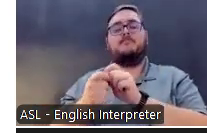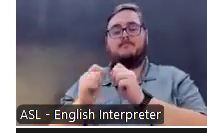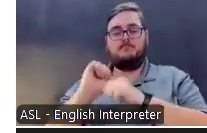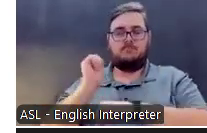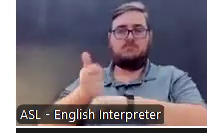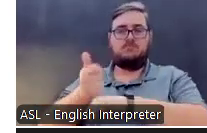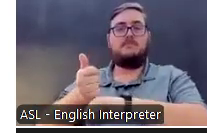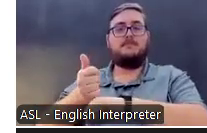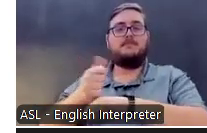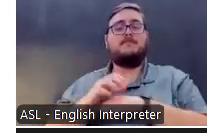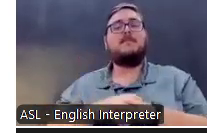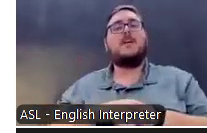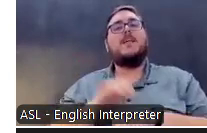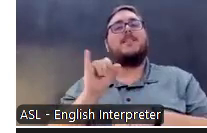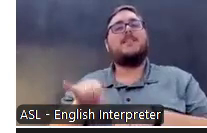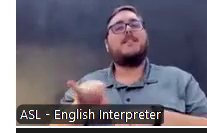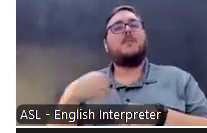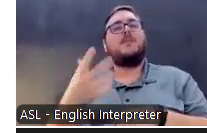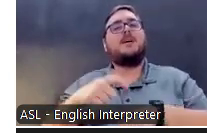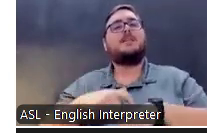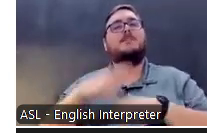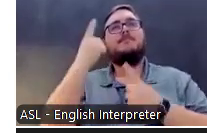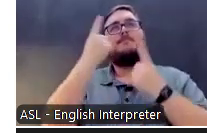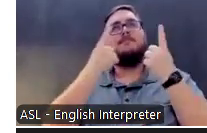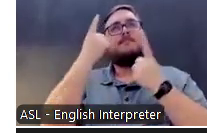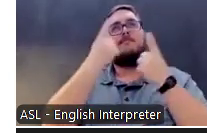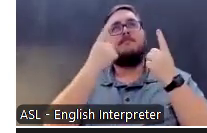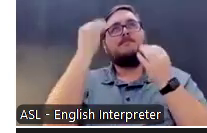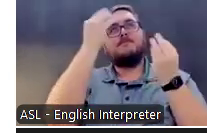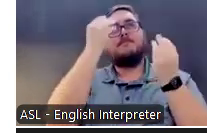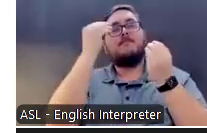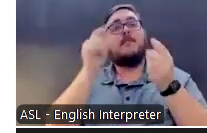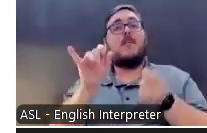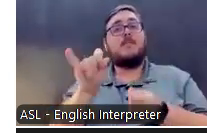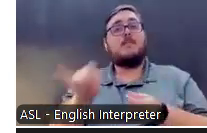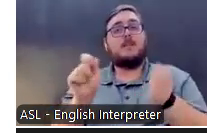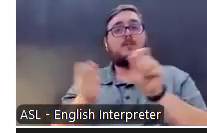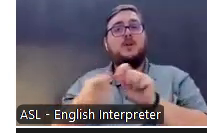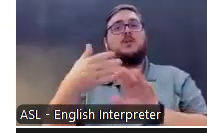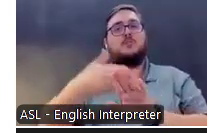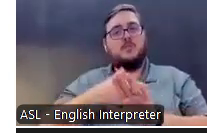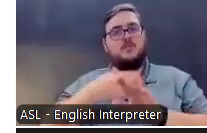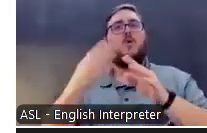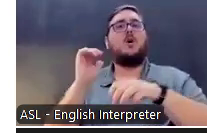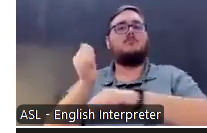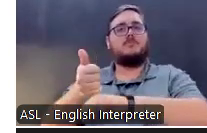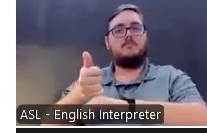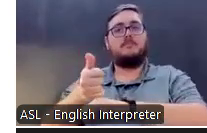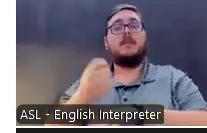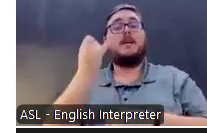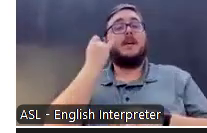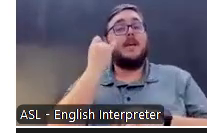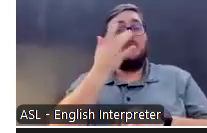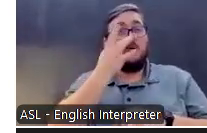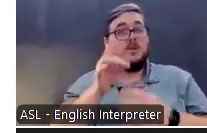district. And if you're interested in learning more about prior written notice, you can find that on